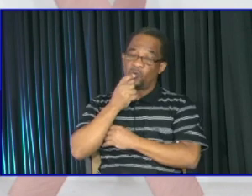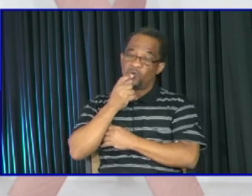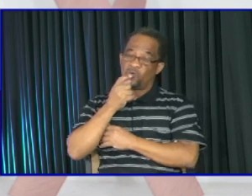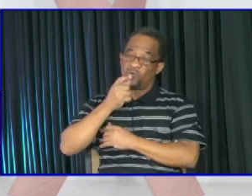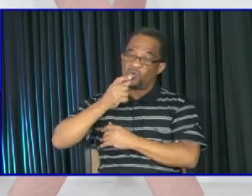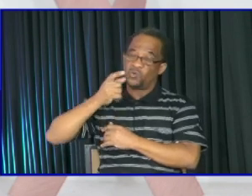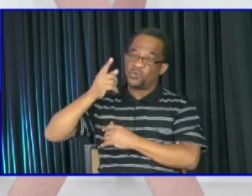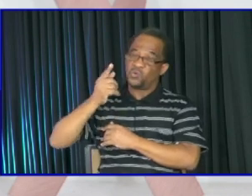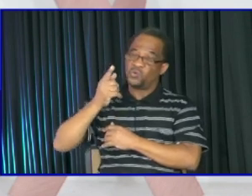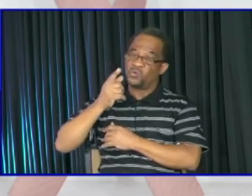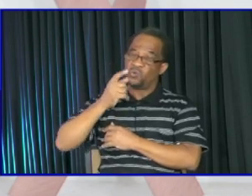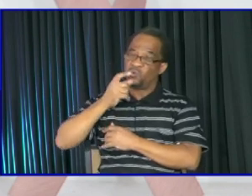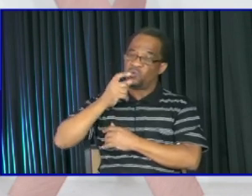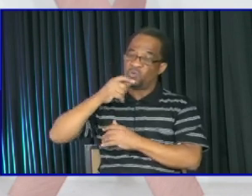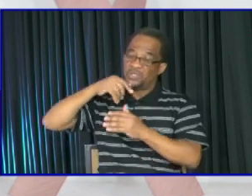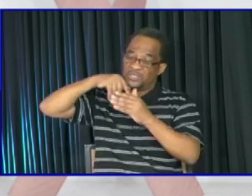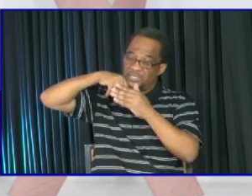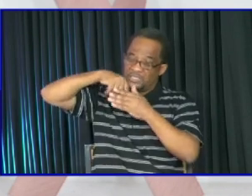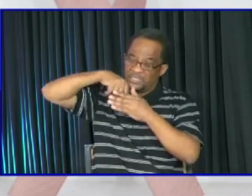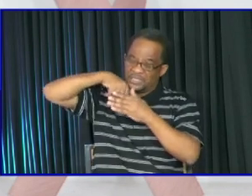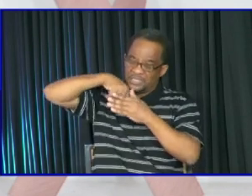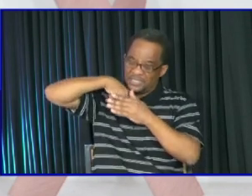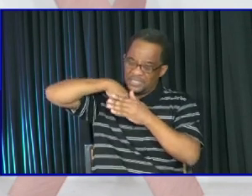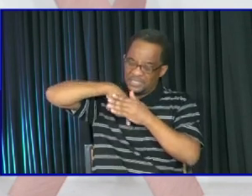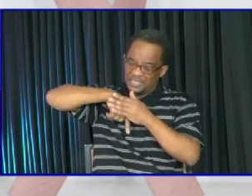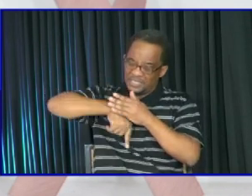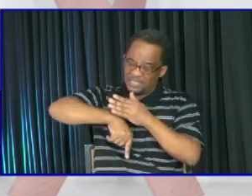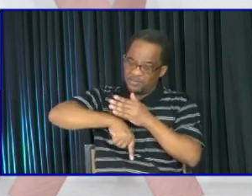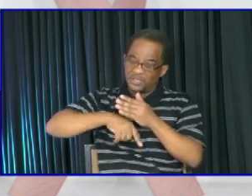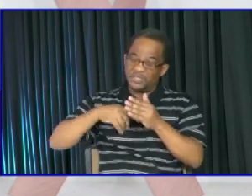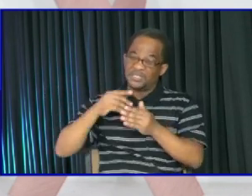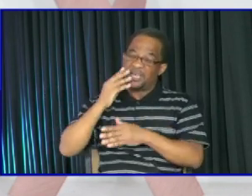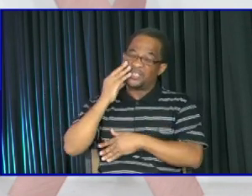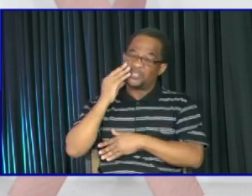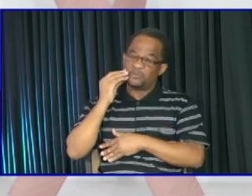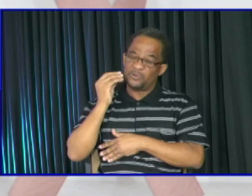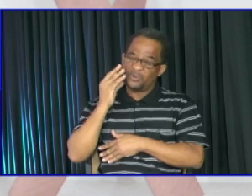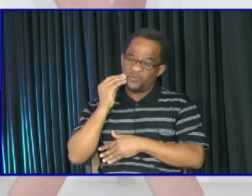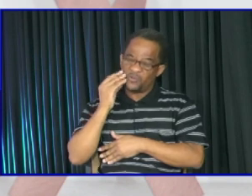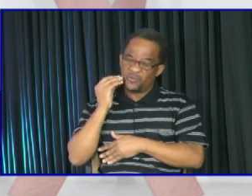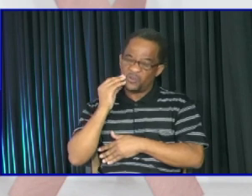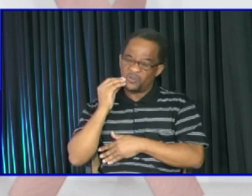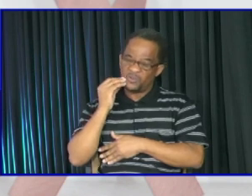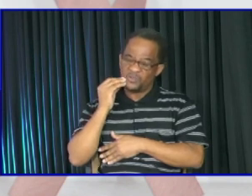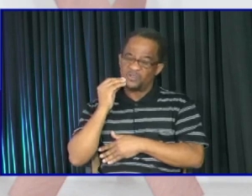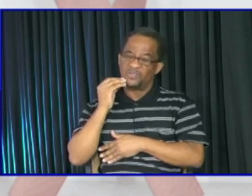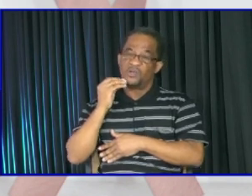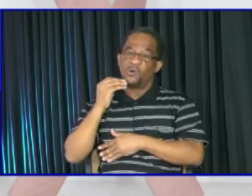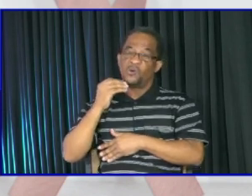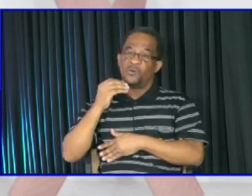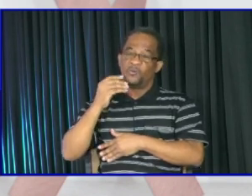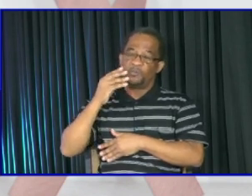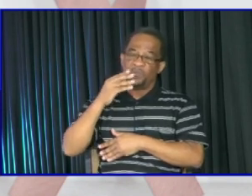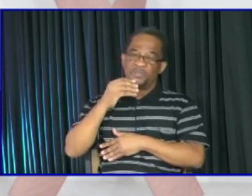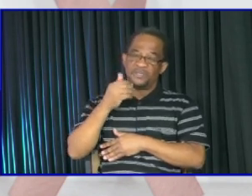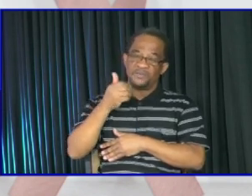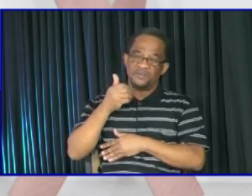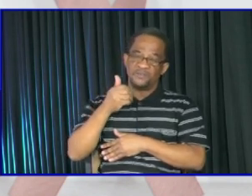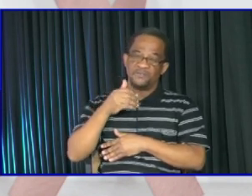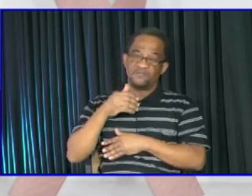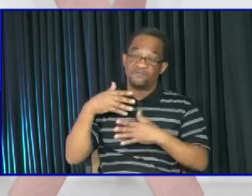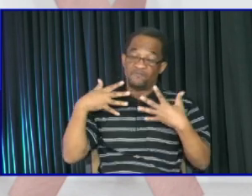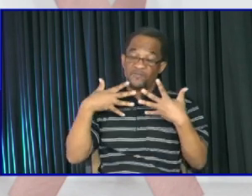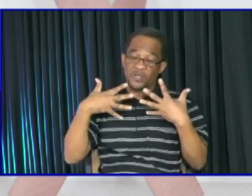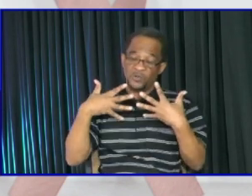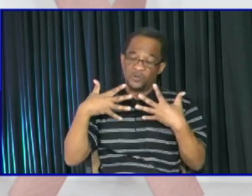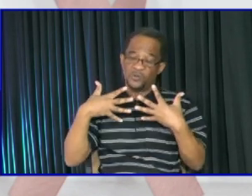is submerged in his or her own experience, his or her own circumstances, his or her own fear,